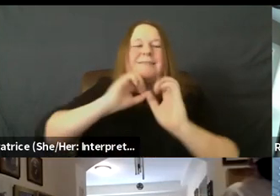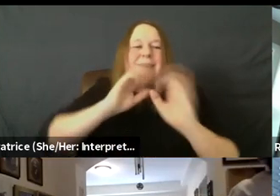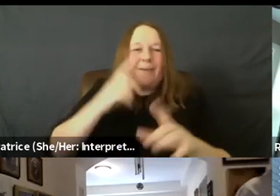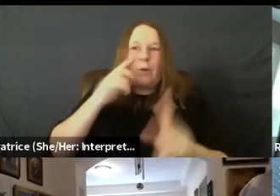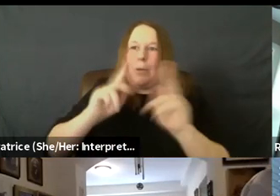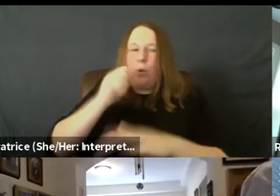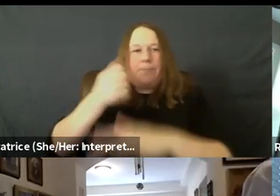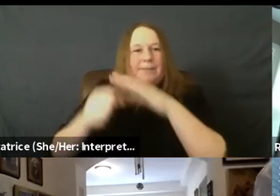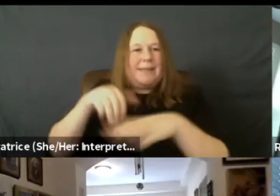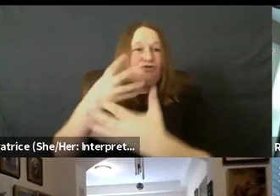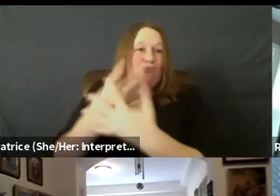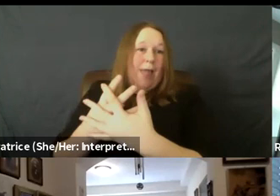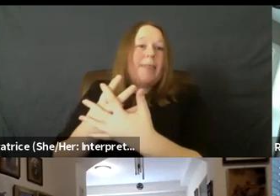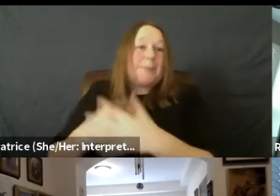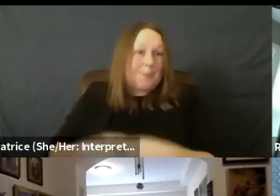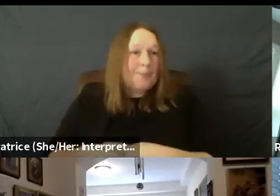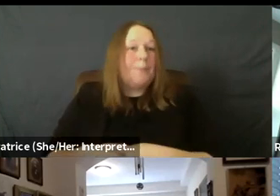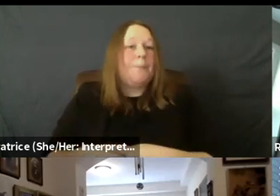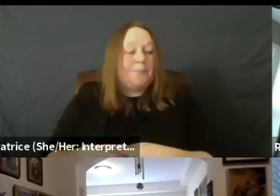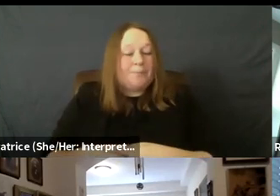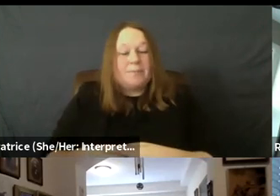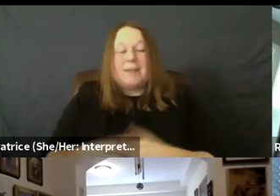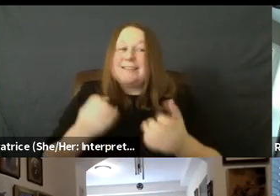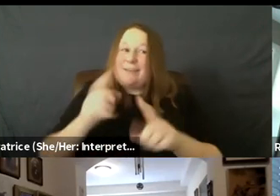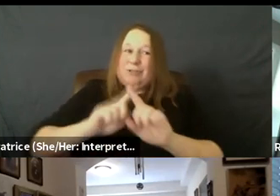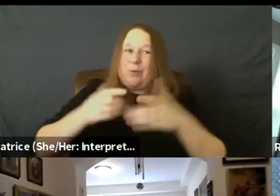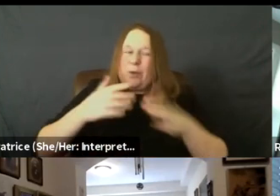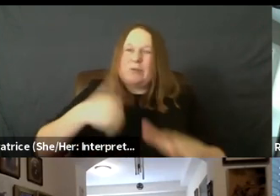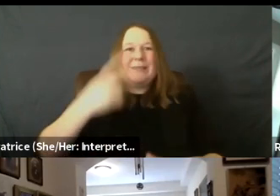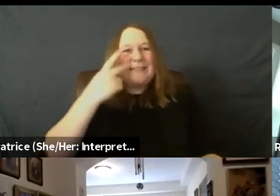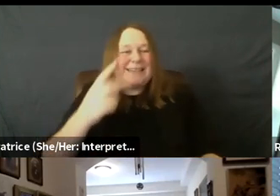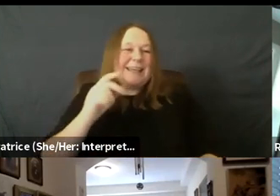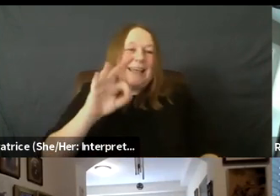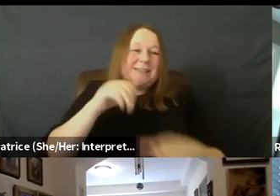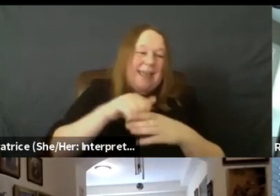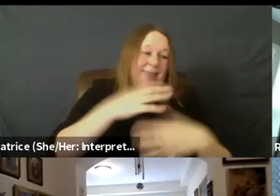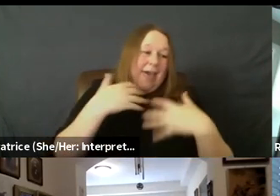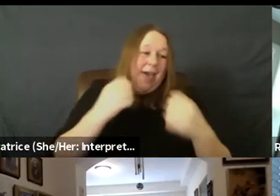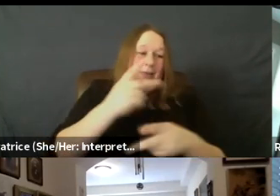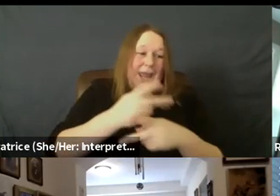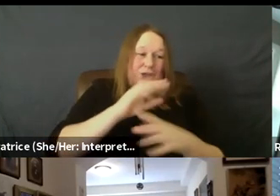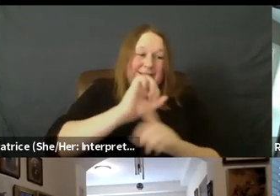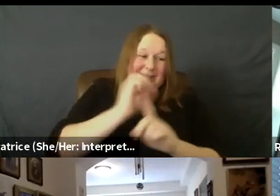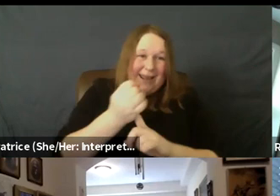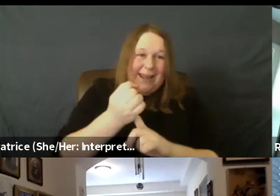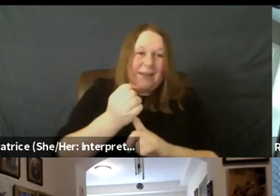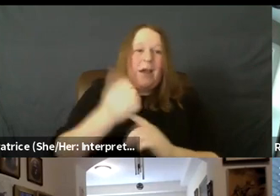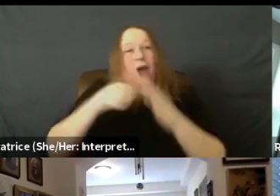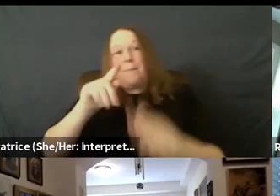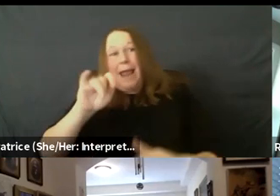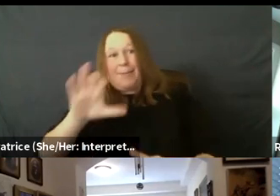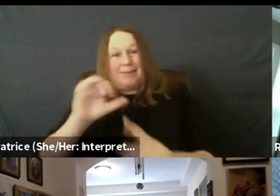incarcerated people. And in all of these ways, we see that whether it is in the healthcare setting, as under the pandemic